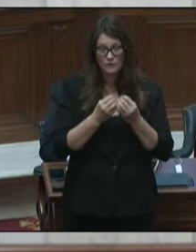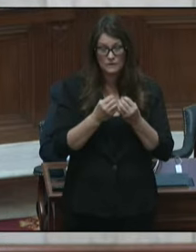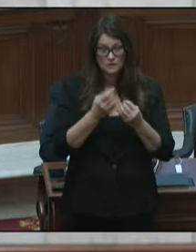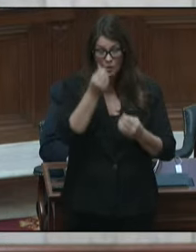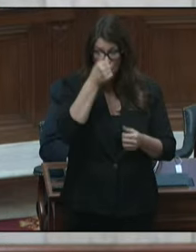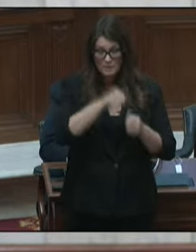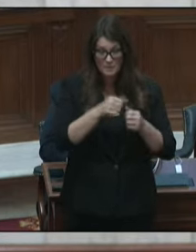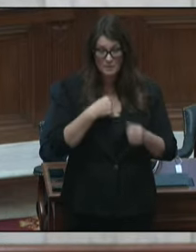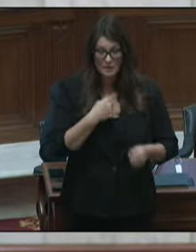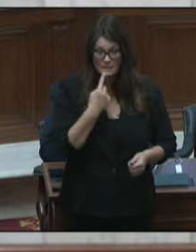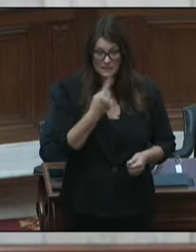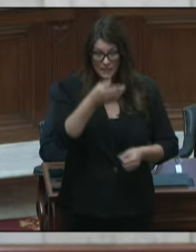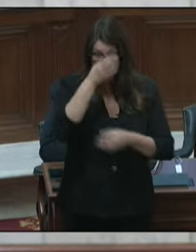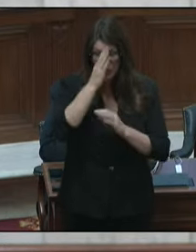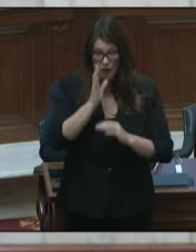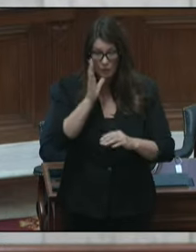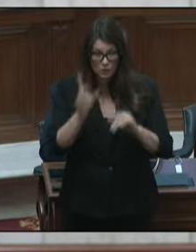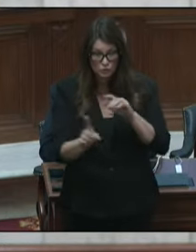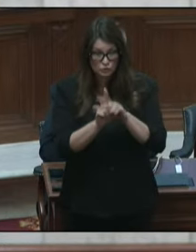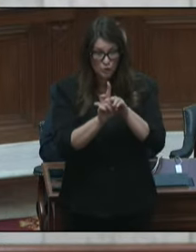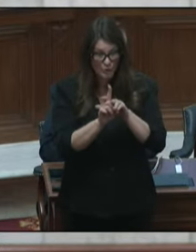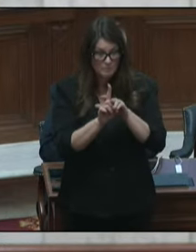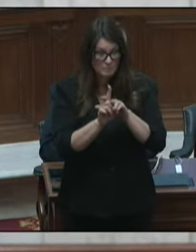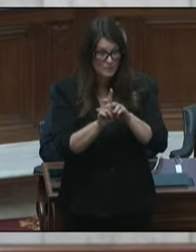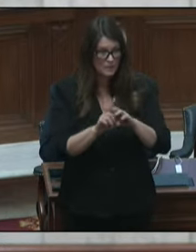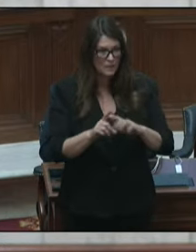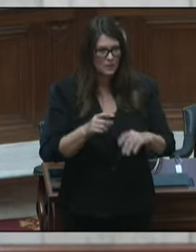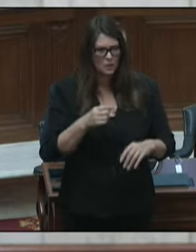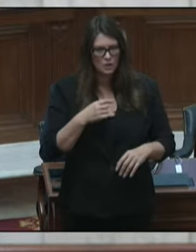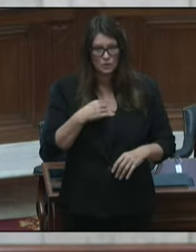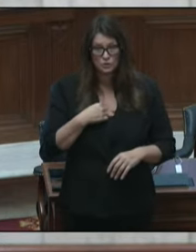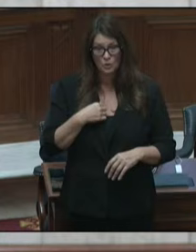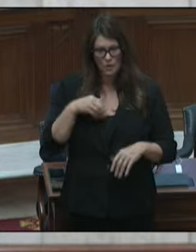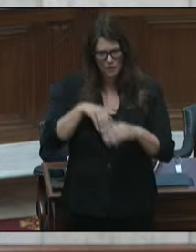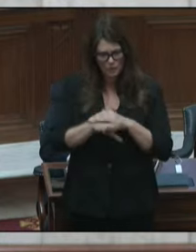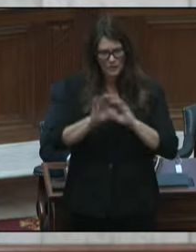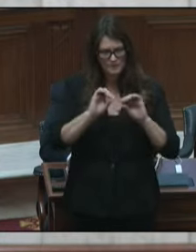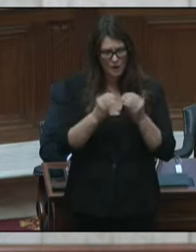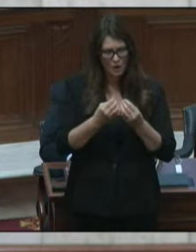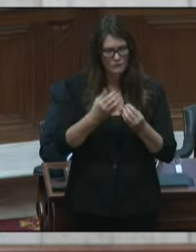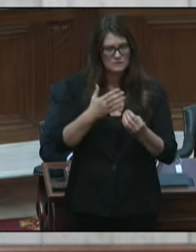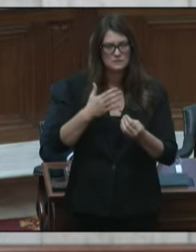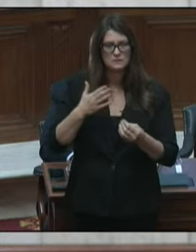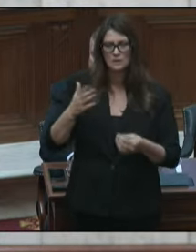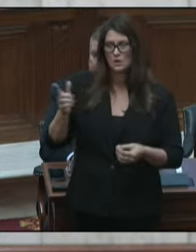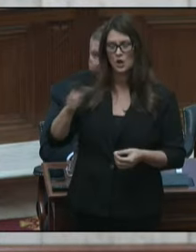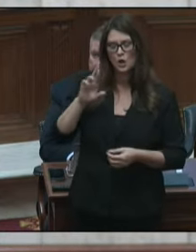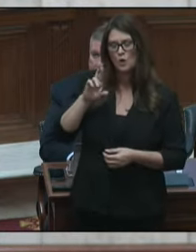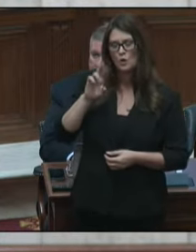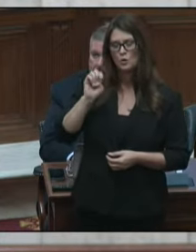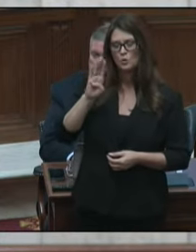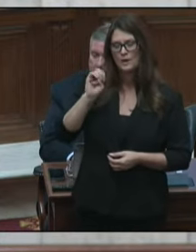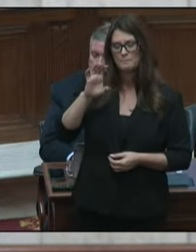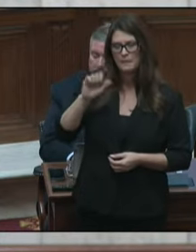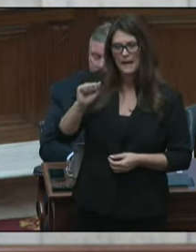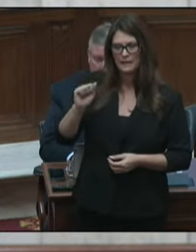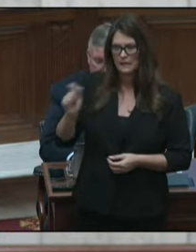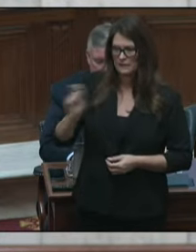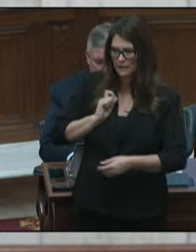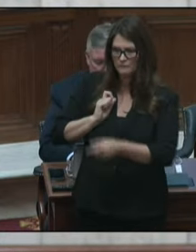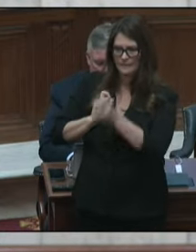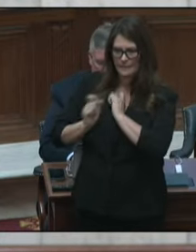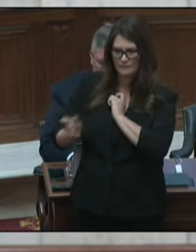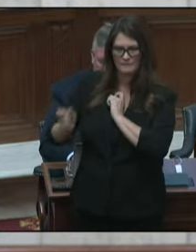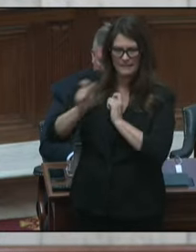up. So I walked in my office, and Rebecca, who gives me letter after letter after